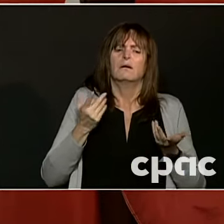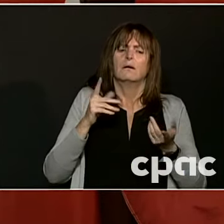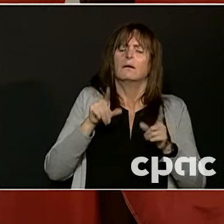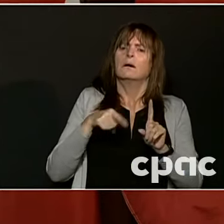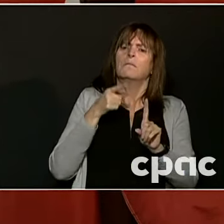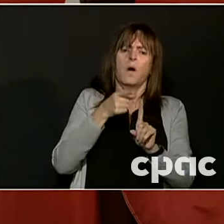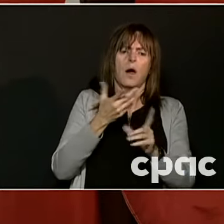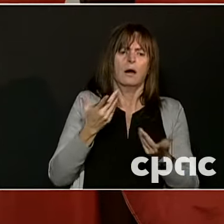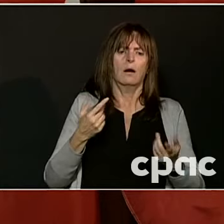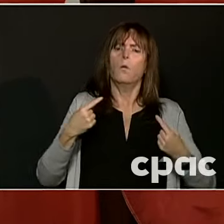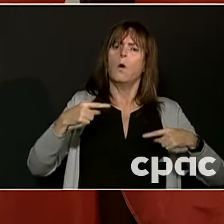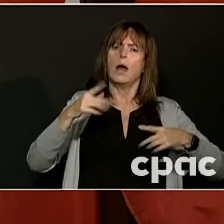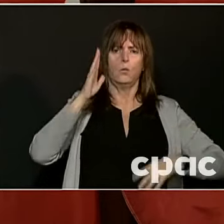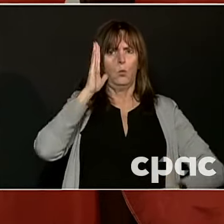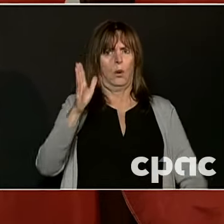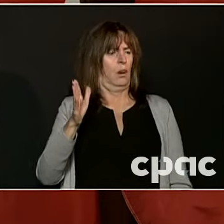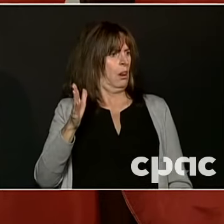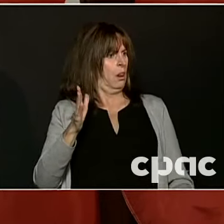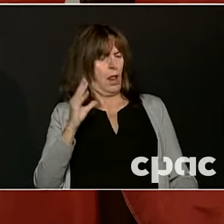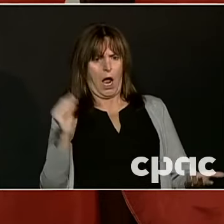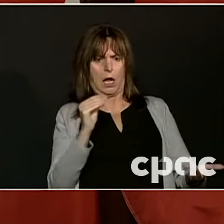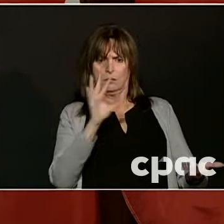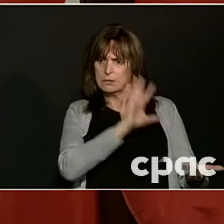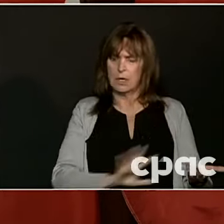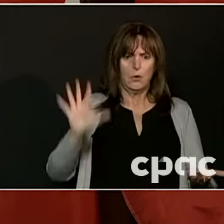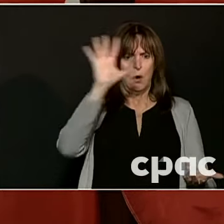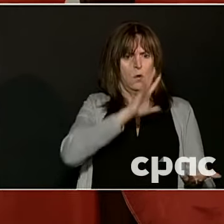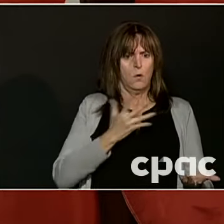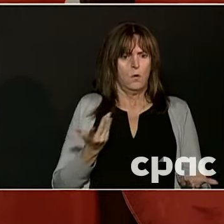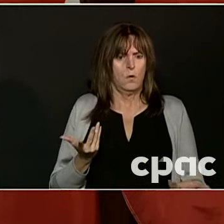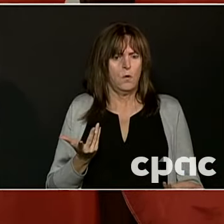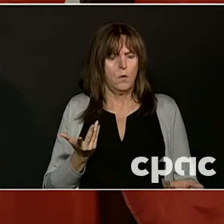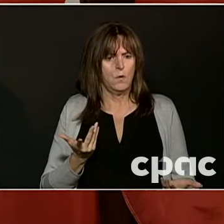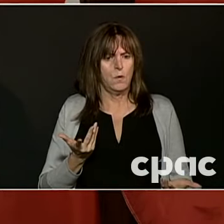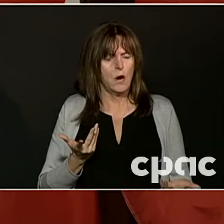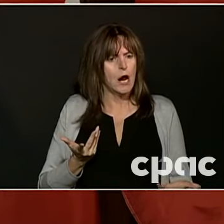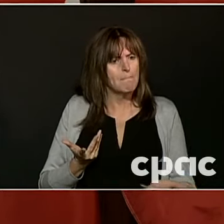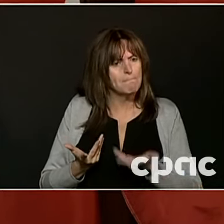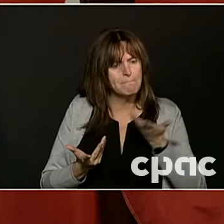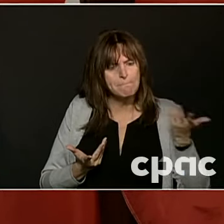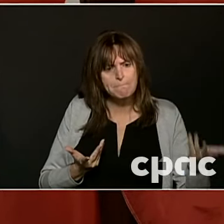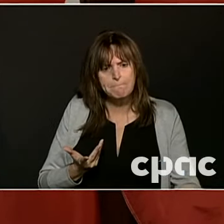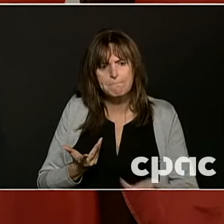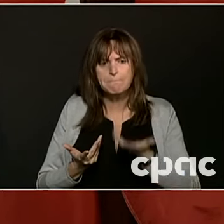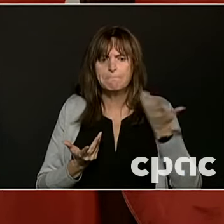at what threshold would you say to the Premier,